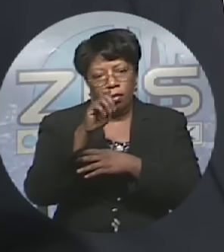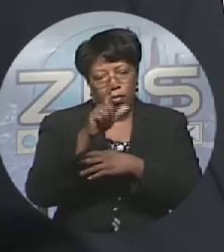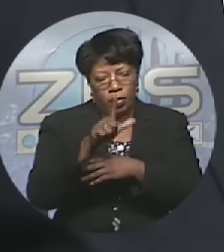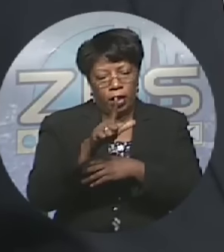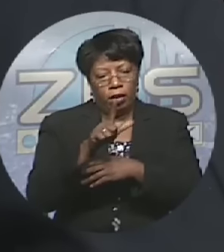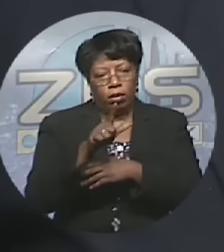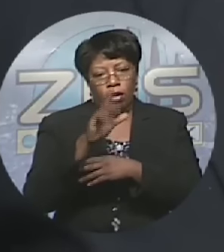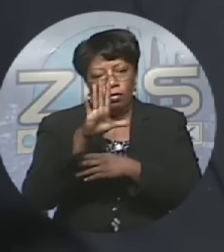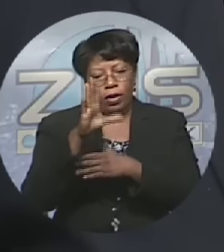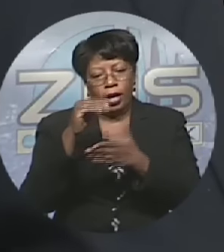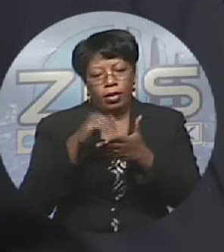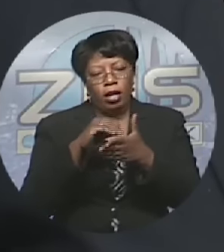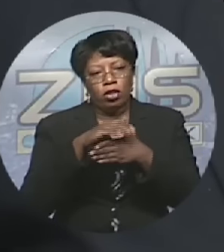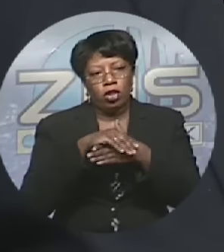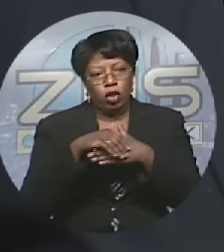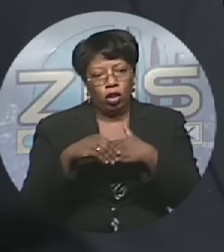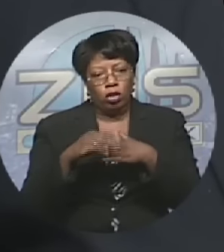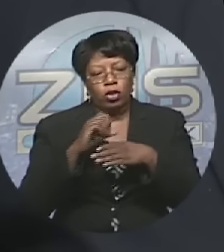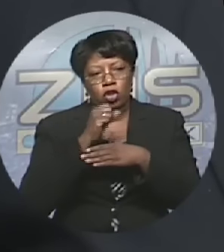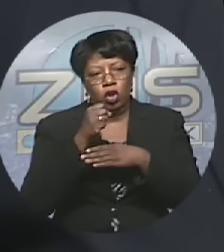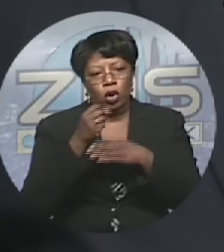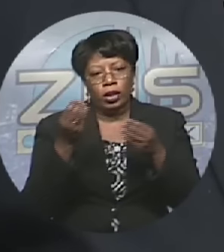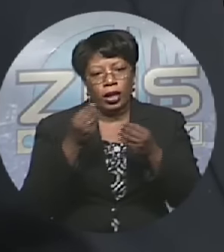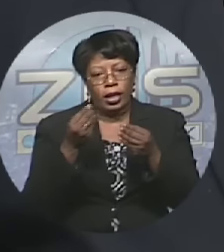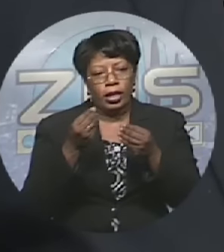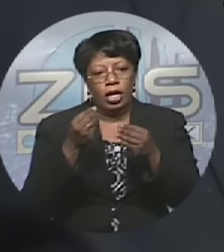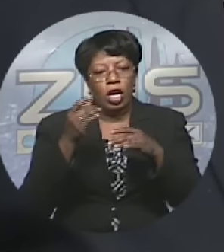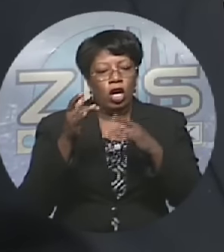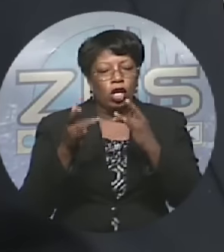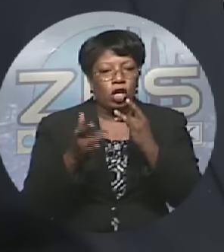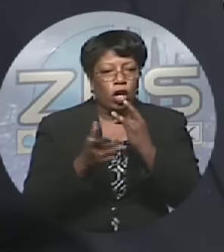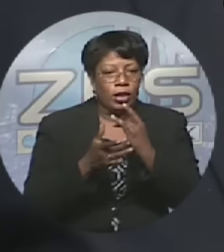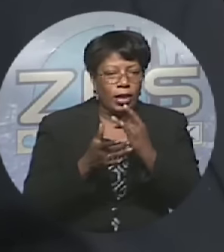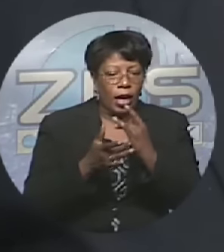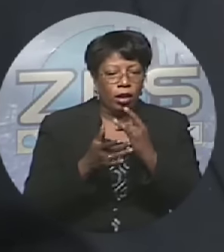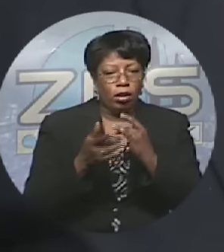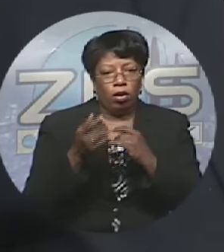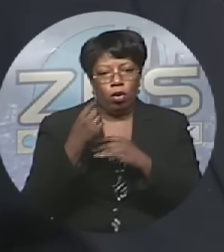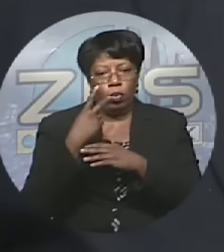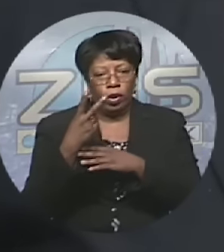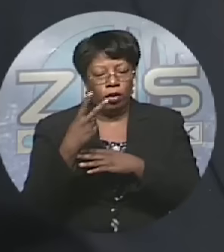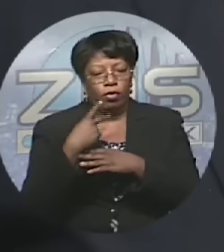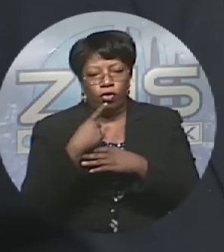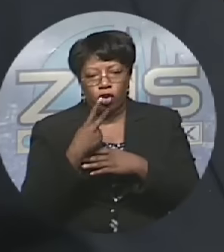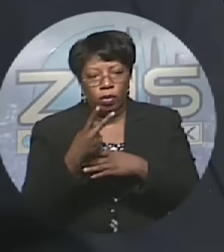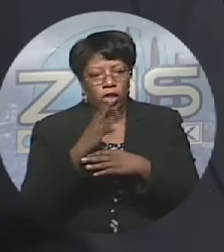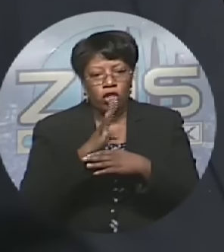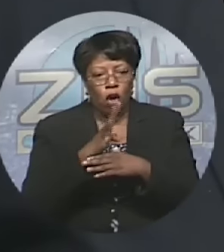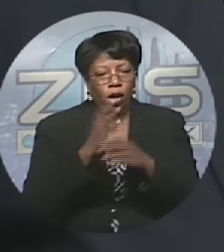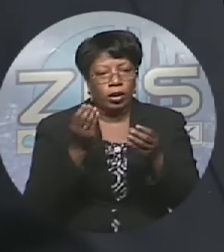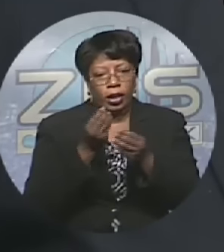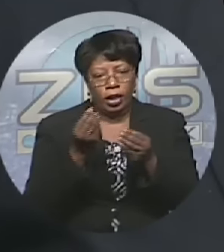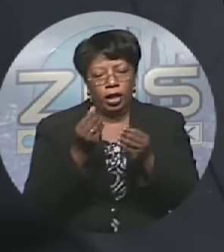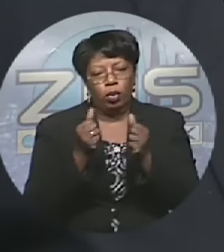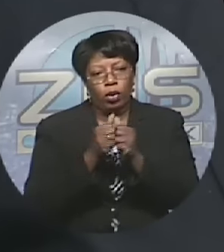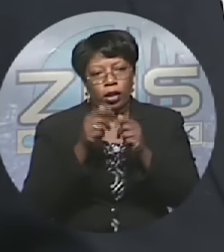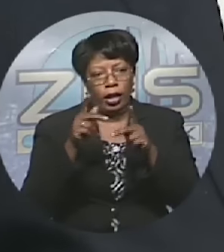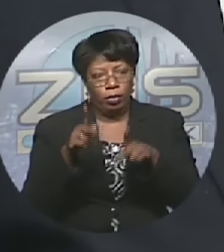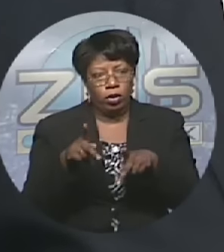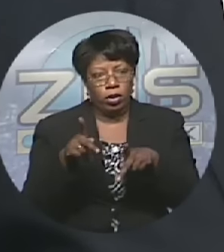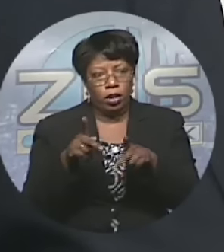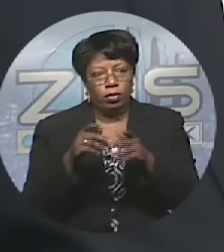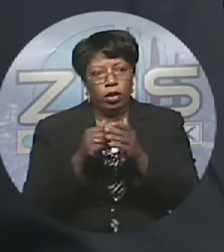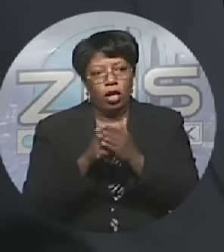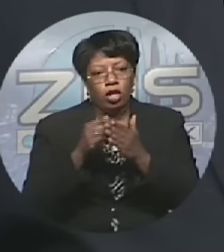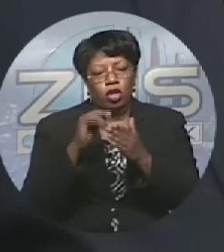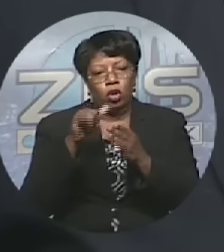one surety. He must not make any contact, verbal or otherwise, with the alleged victim. The matter has been adjourned to January 22nd of